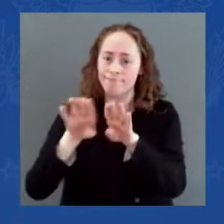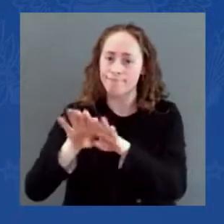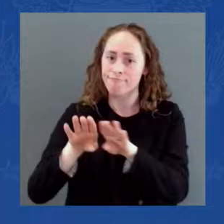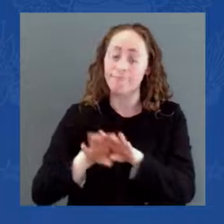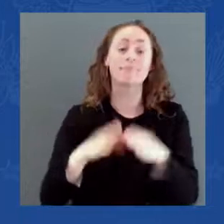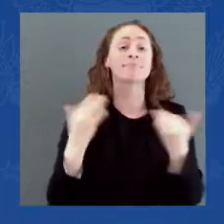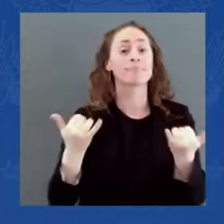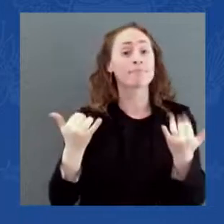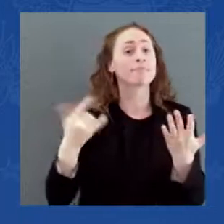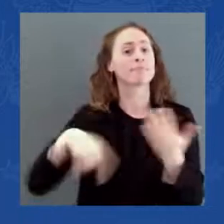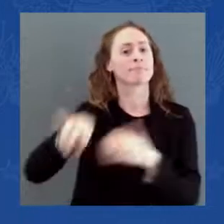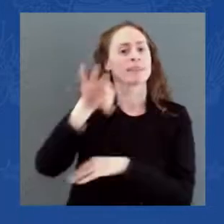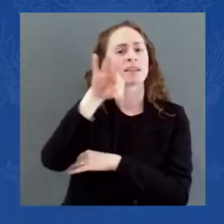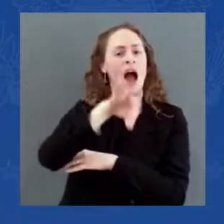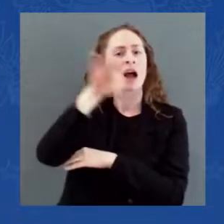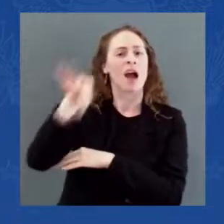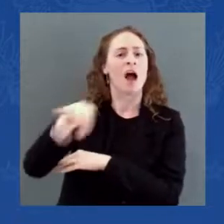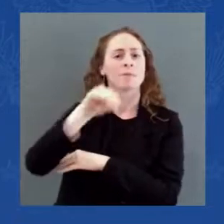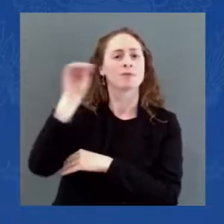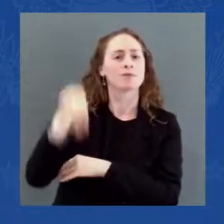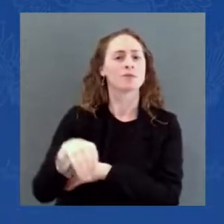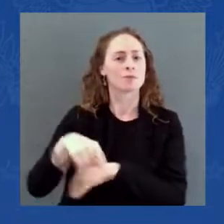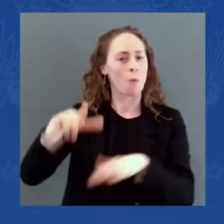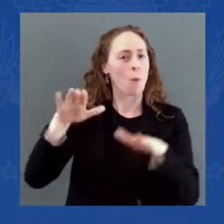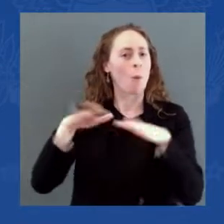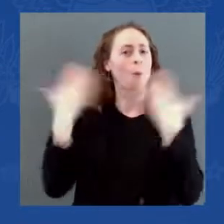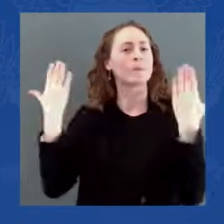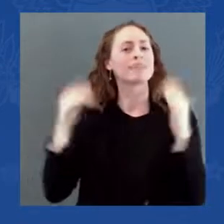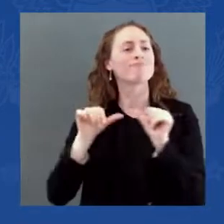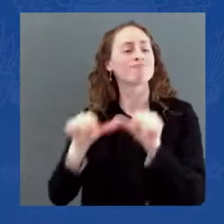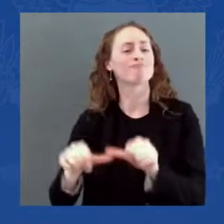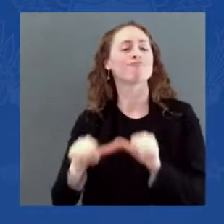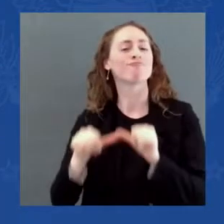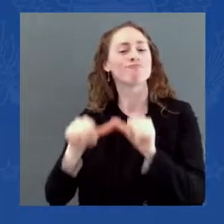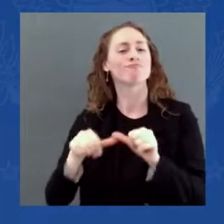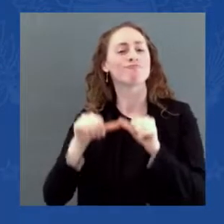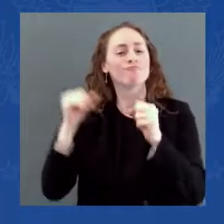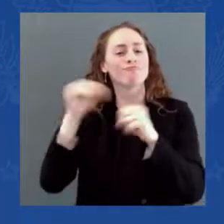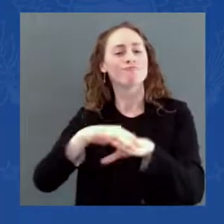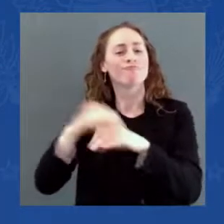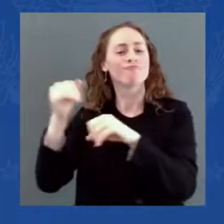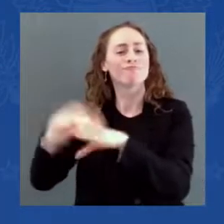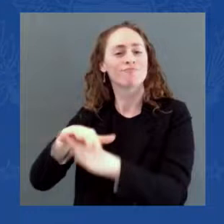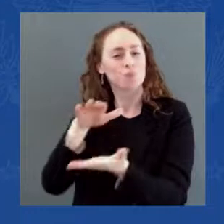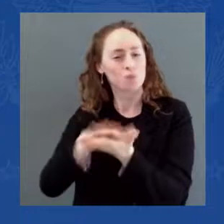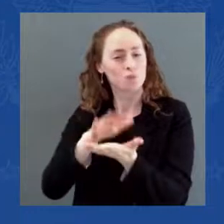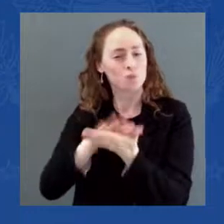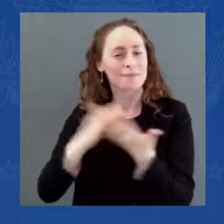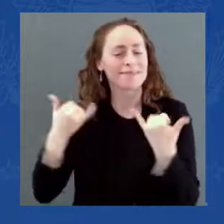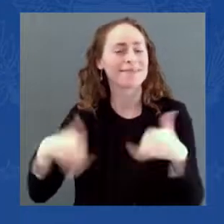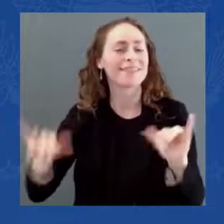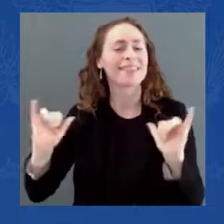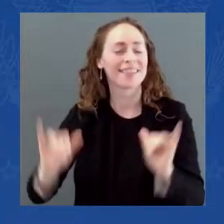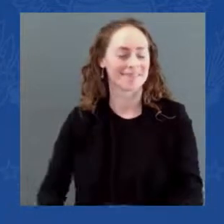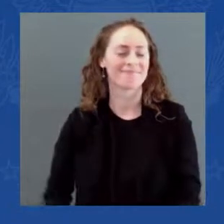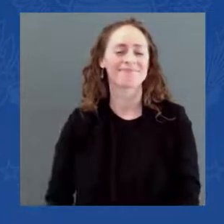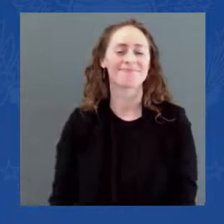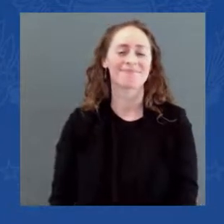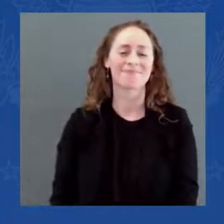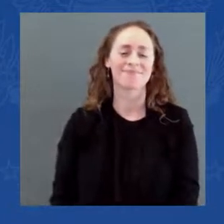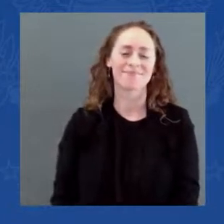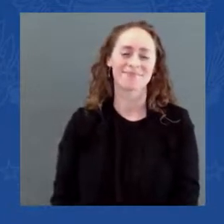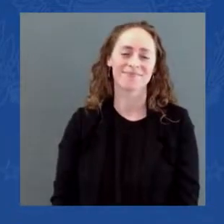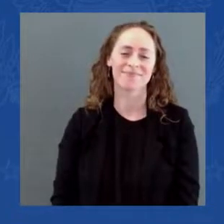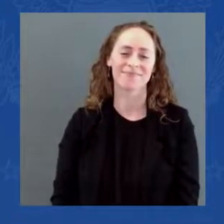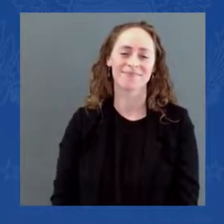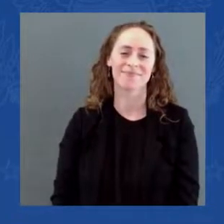straight and give it just straight from the shoulder as President of the United States and tell the American people exactly where we are. So here